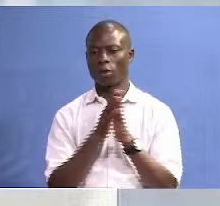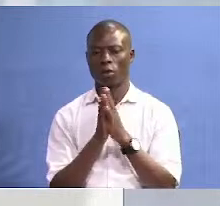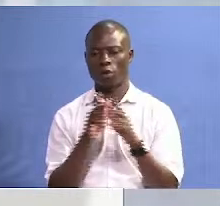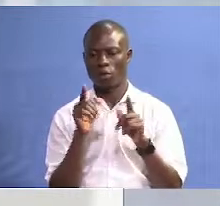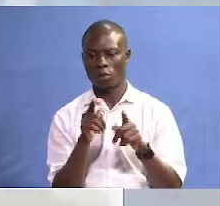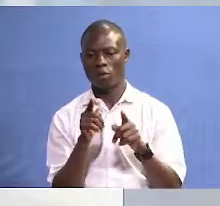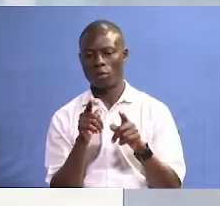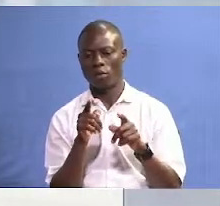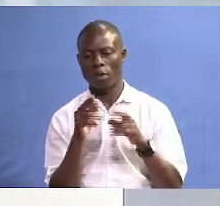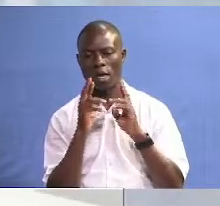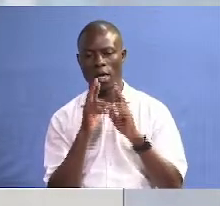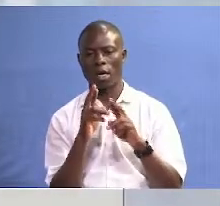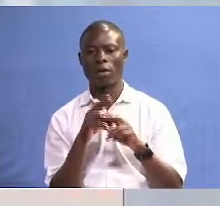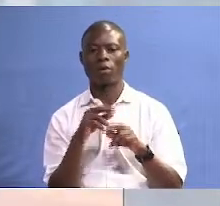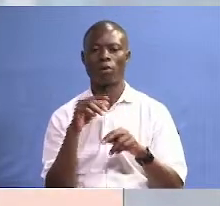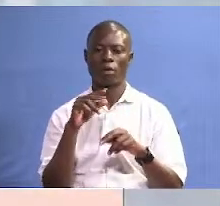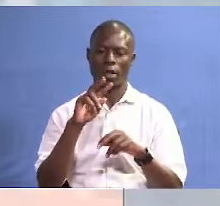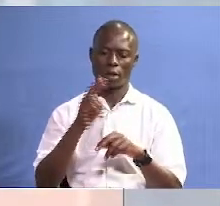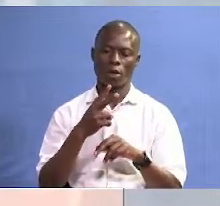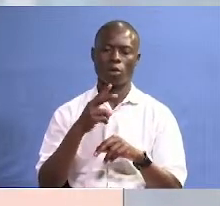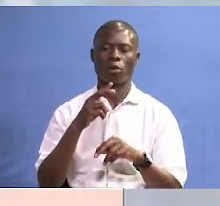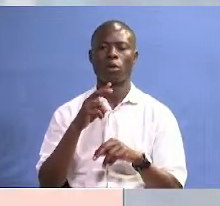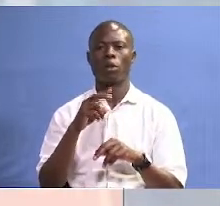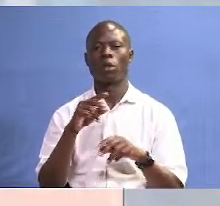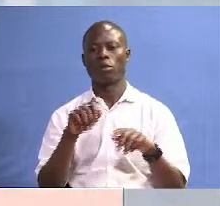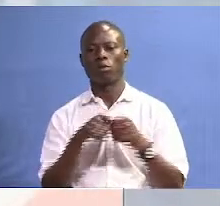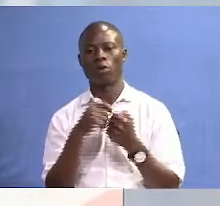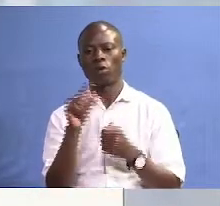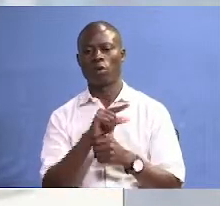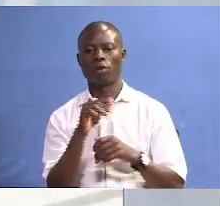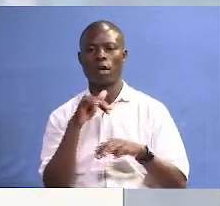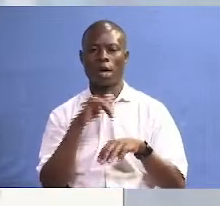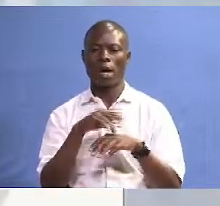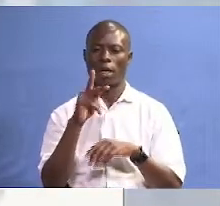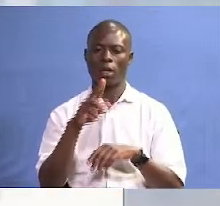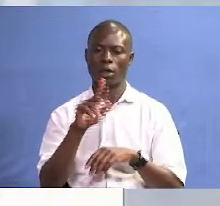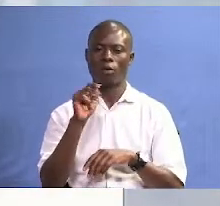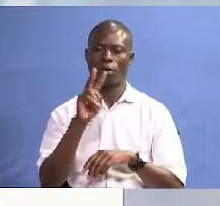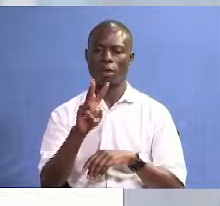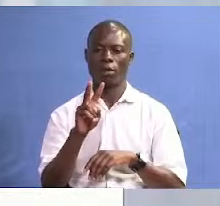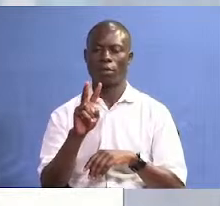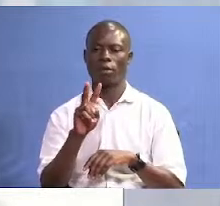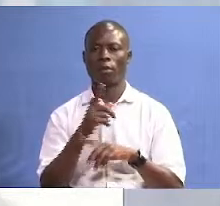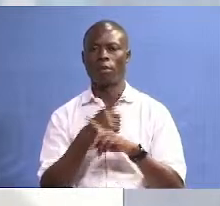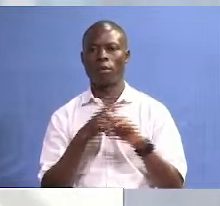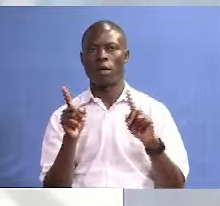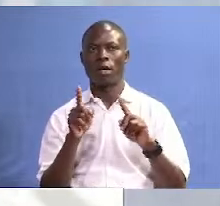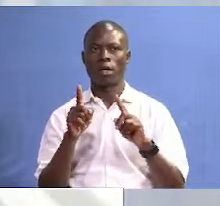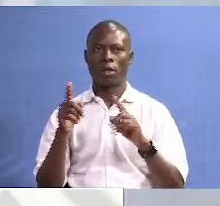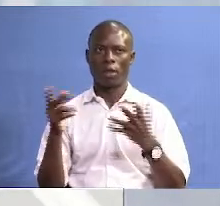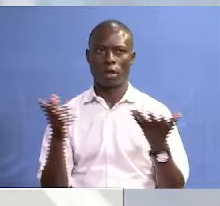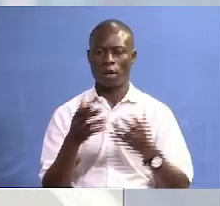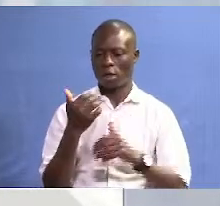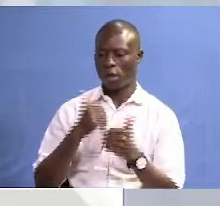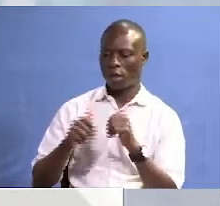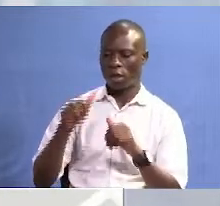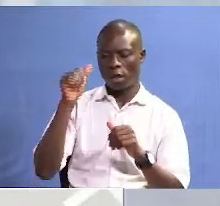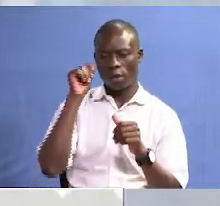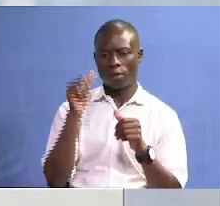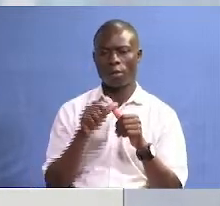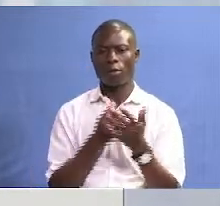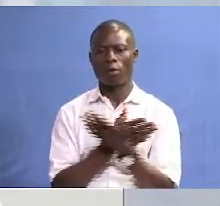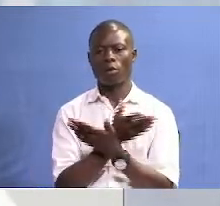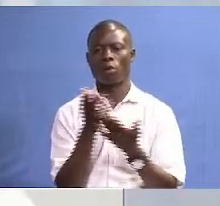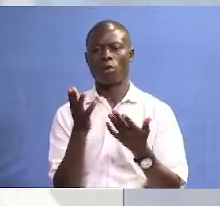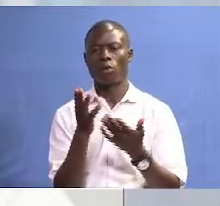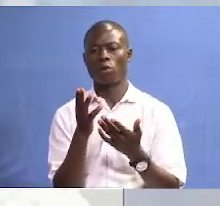Natalie Kioko takes us to our second break here on KUTV Primetime News. But The actual number of those who have